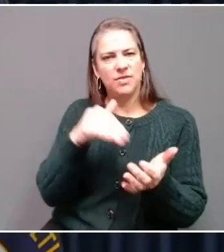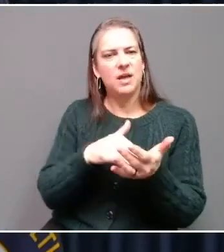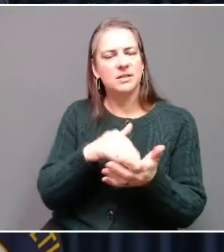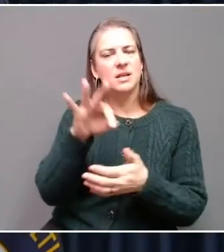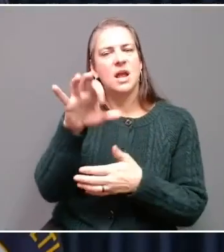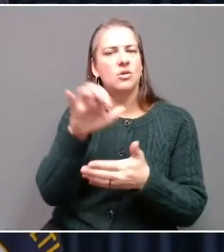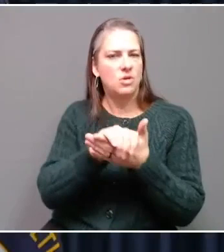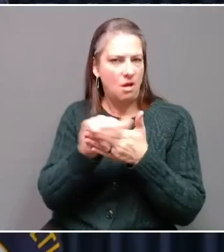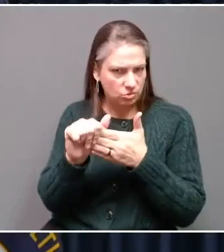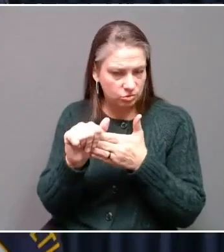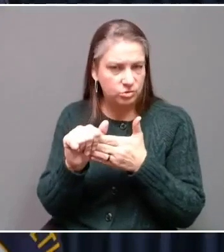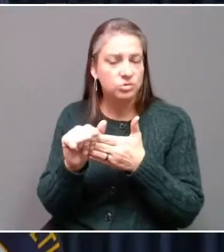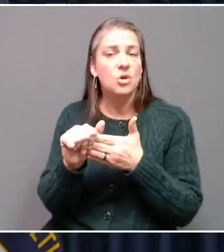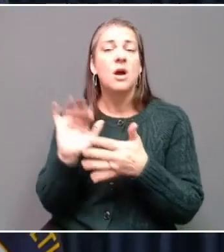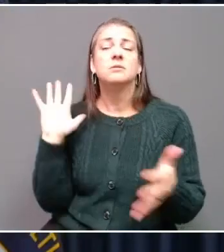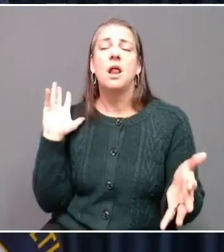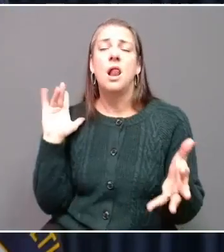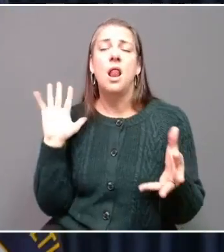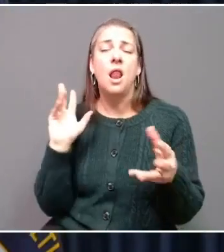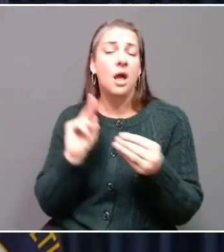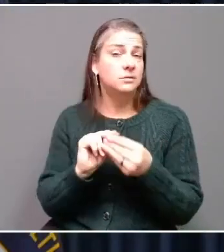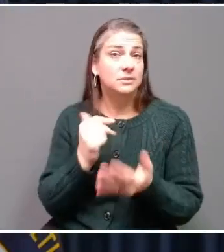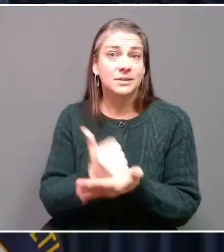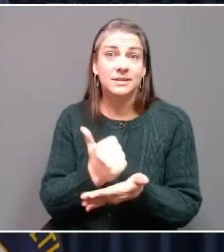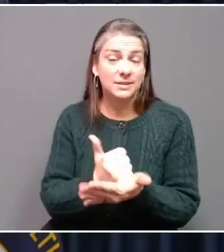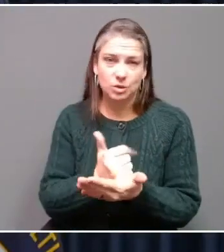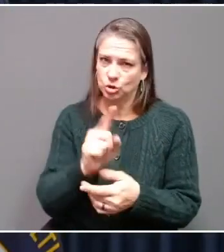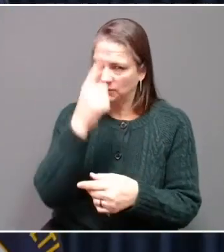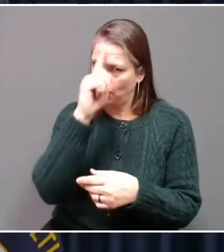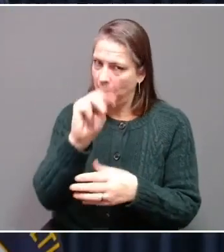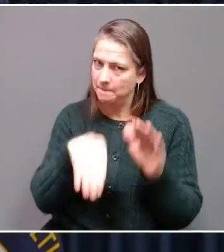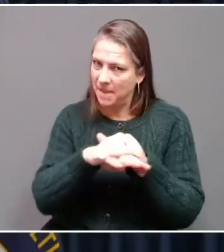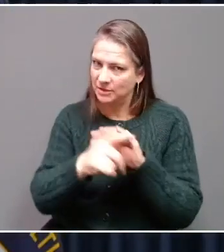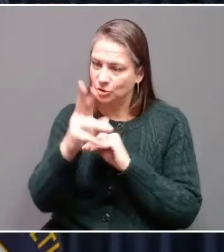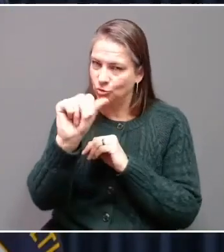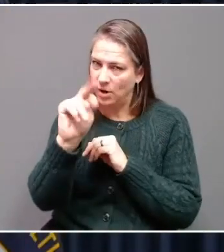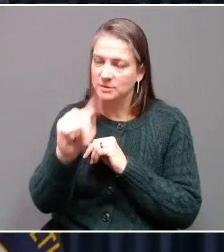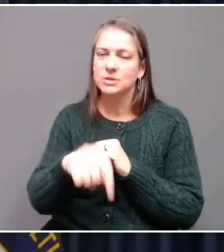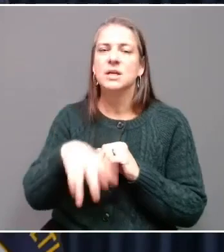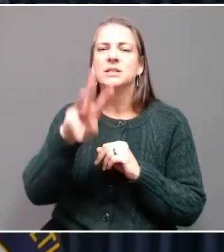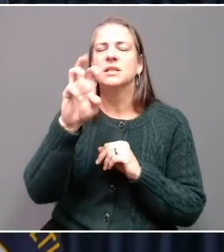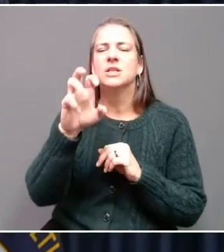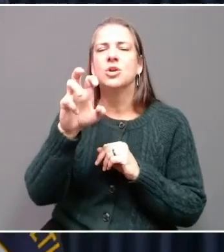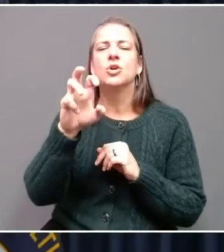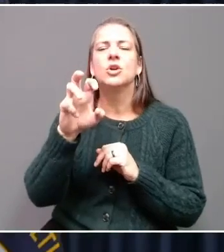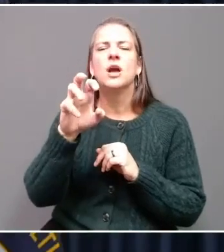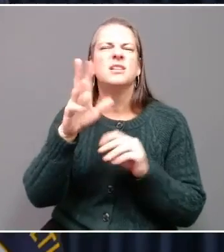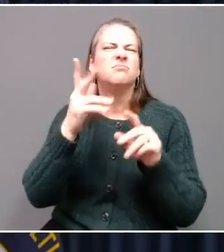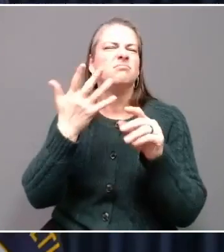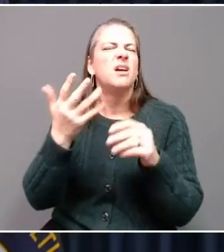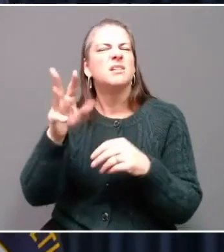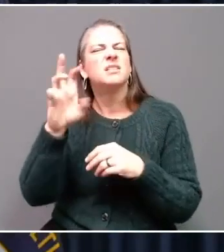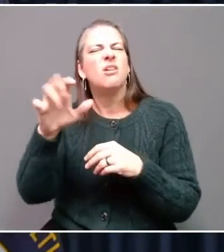$37,900, bringing the total housing assistance, just the max grants, to 683 households, $25.8